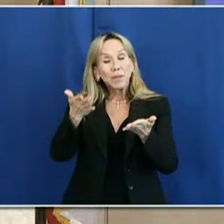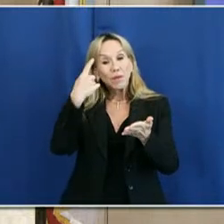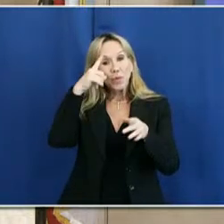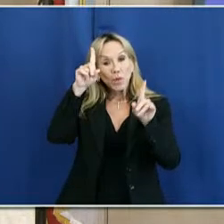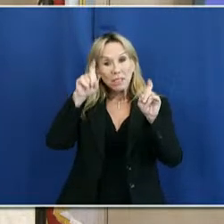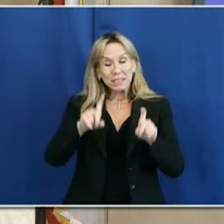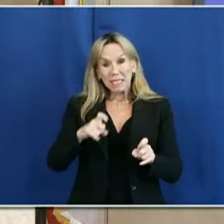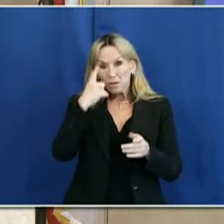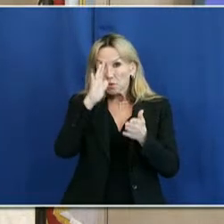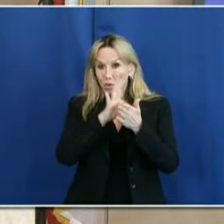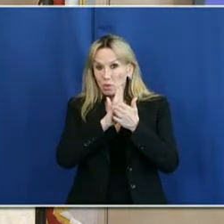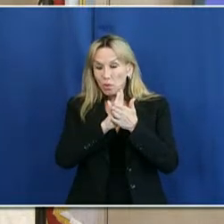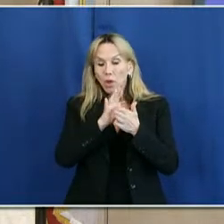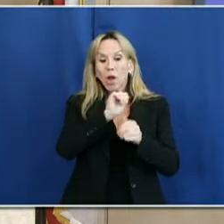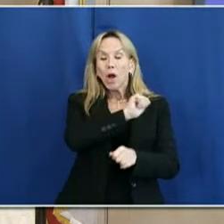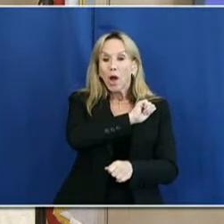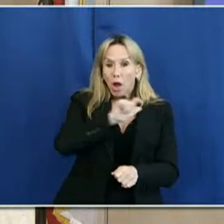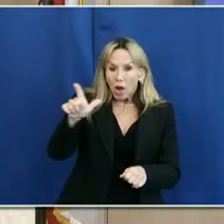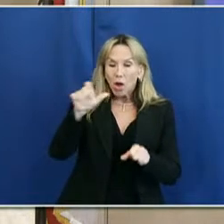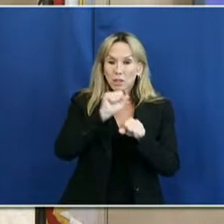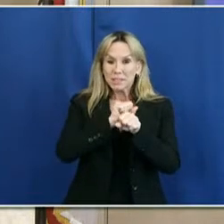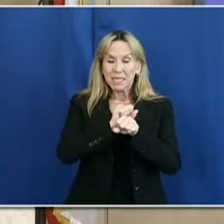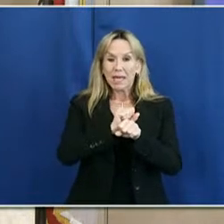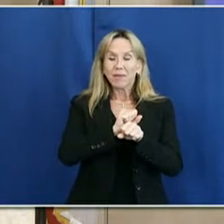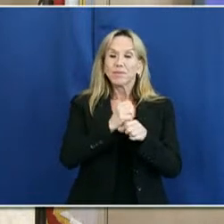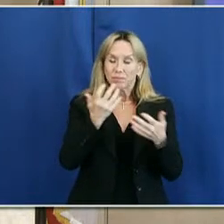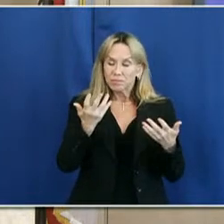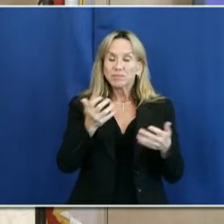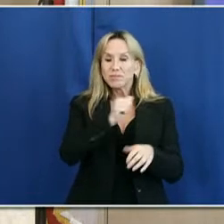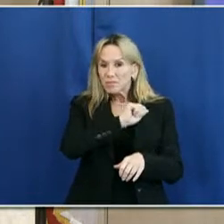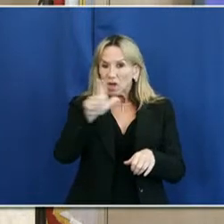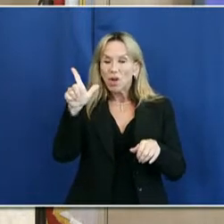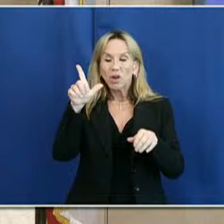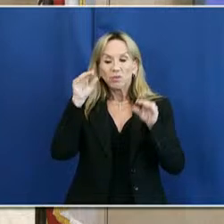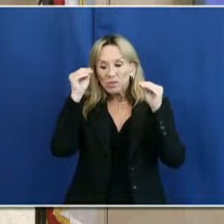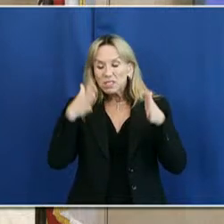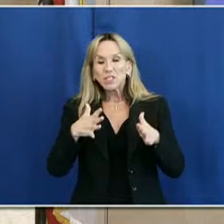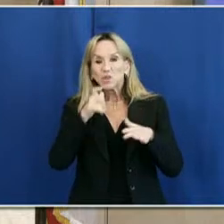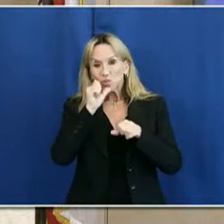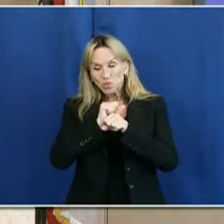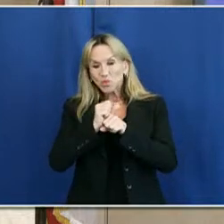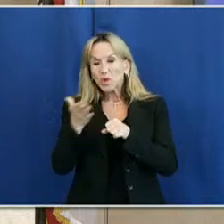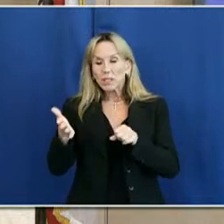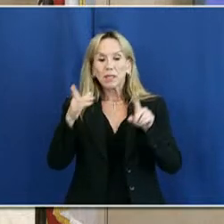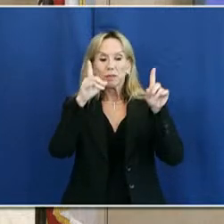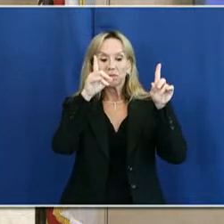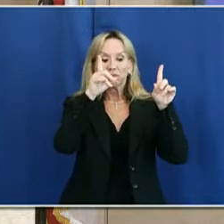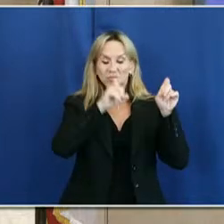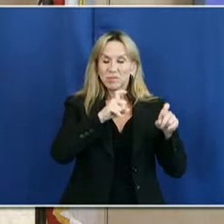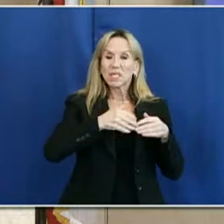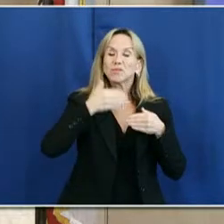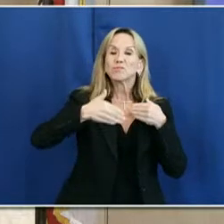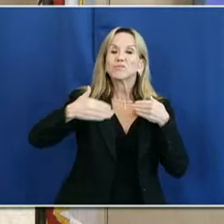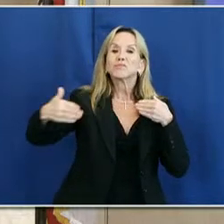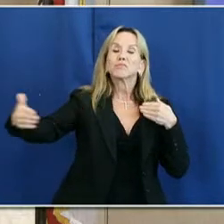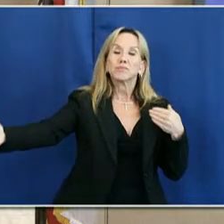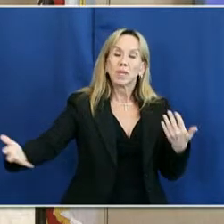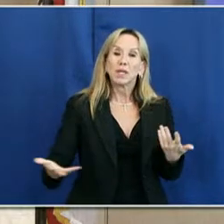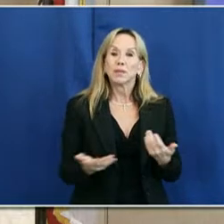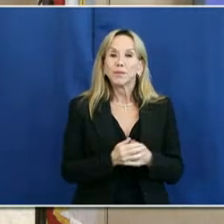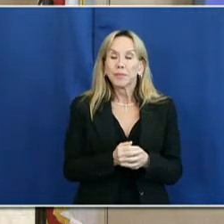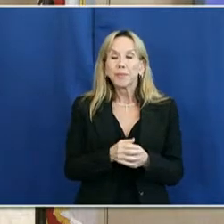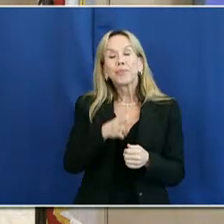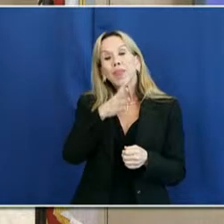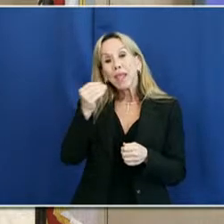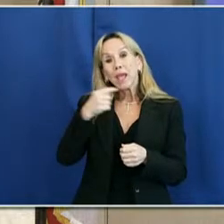staff, teachers and all staff be tested regularly, and that's where we're increasing our capacity at our county-sponsored testing sites, 20 of them,